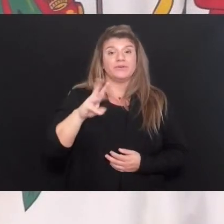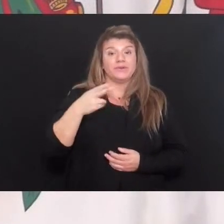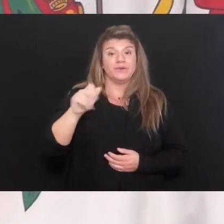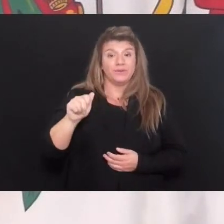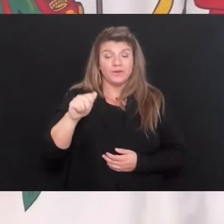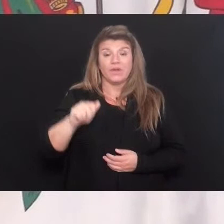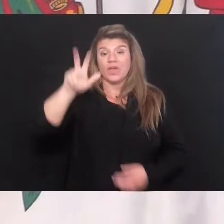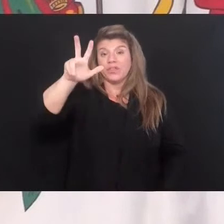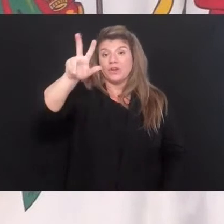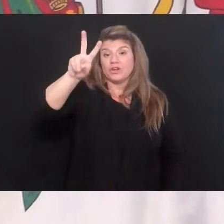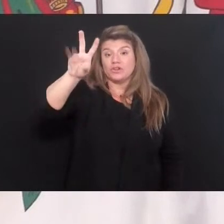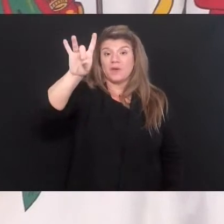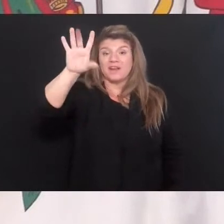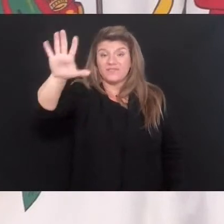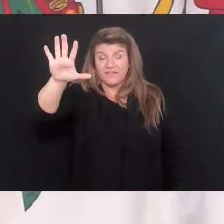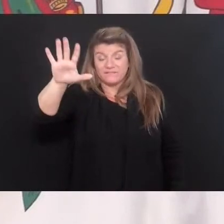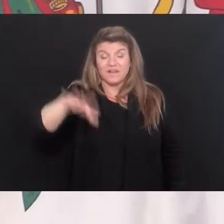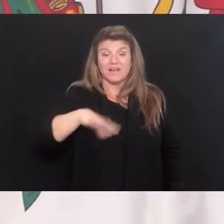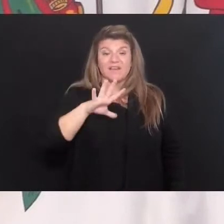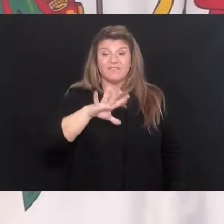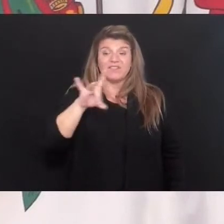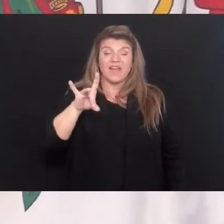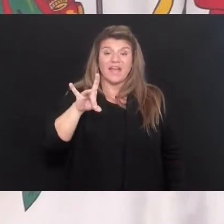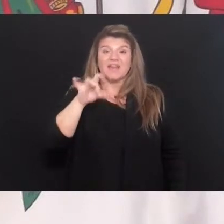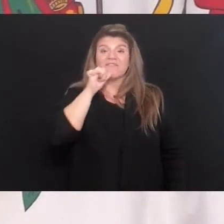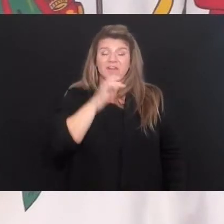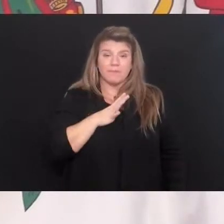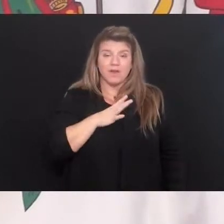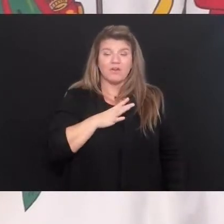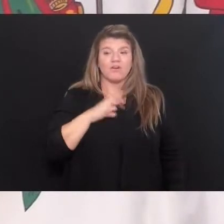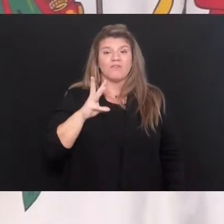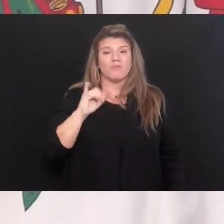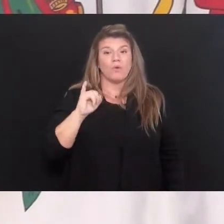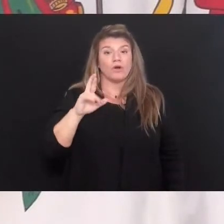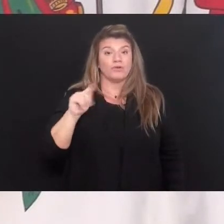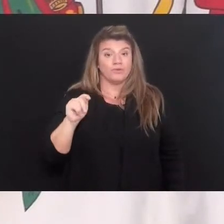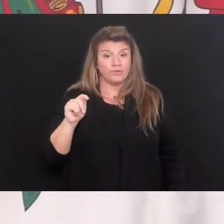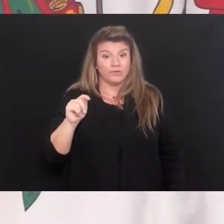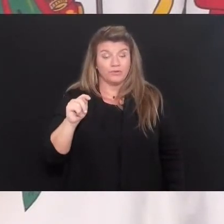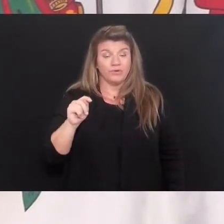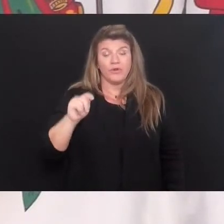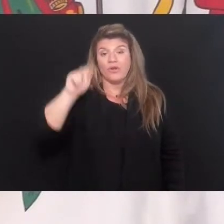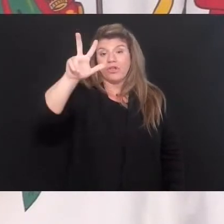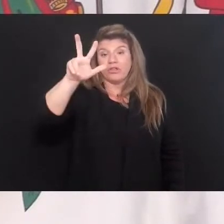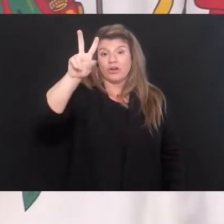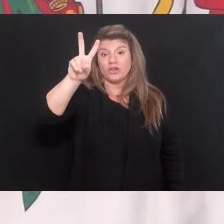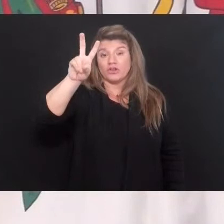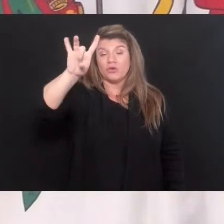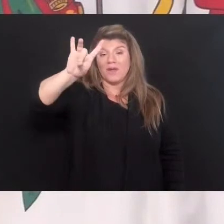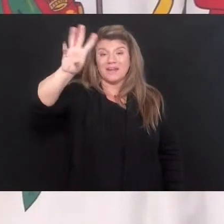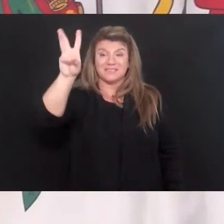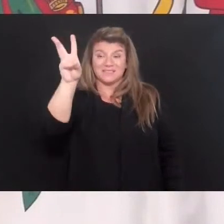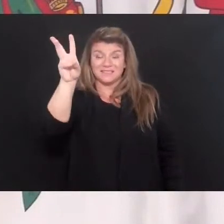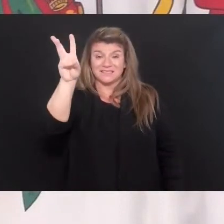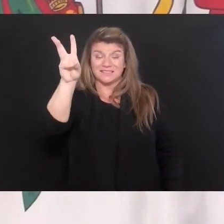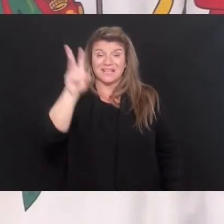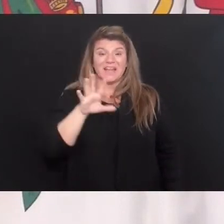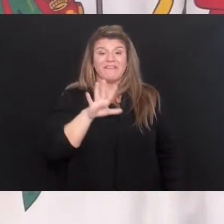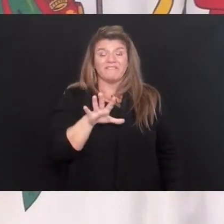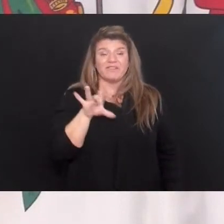The 3,285th death, a 58-year-old female from Work County. The 3,286th death,